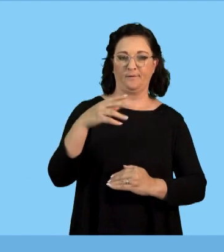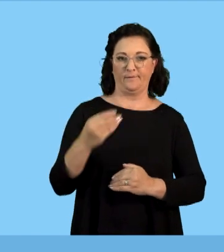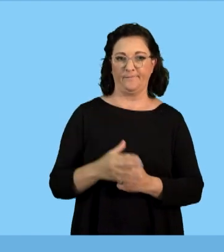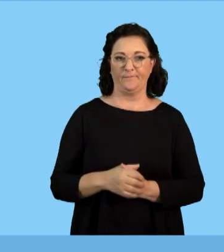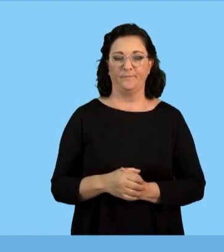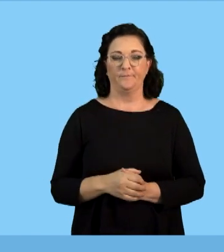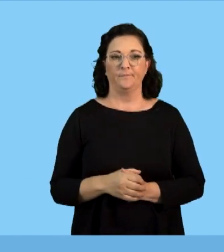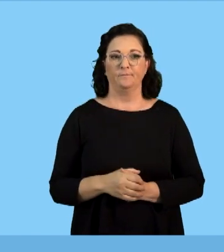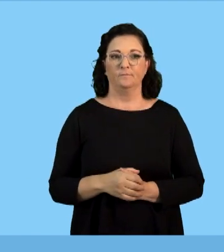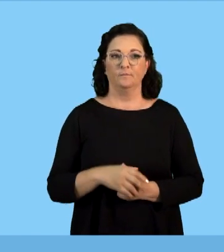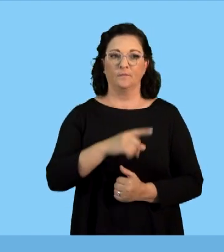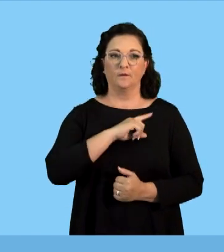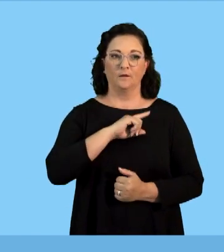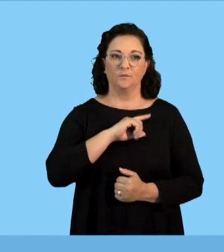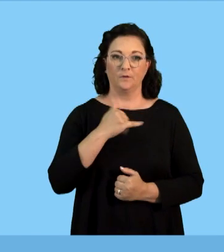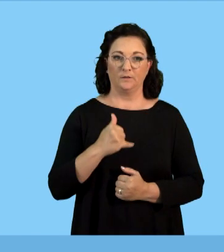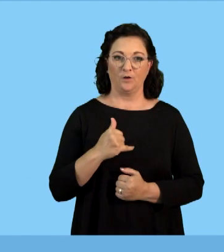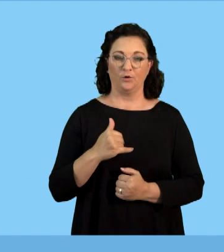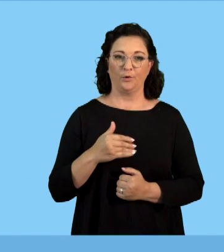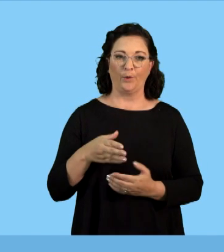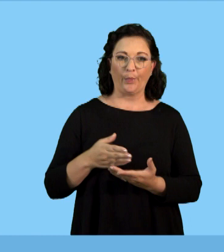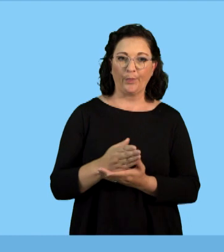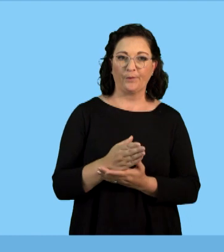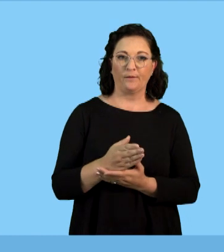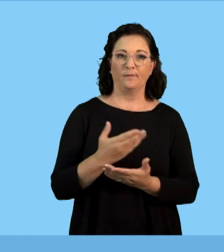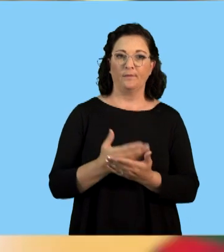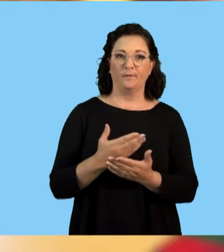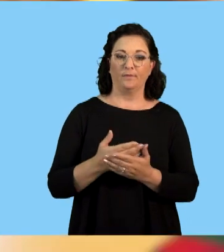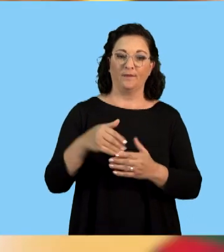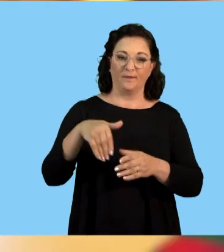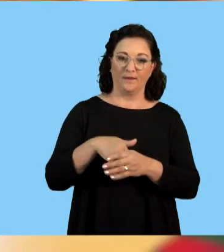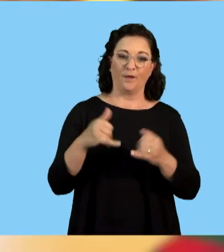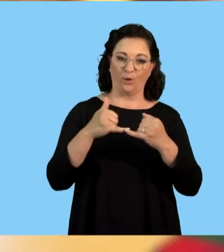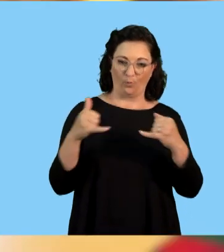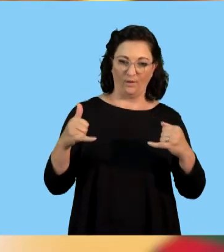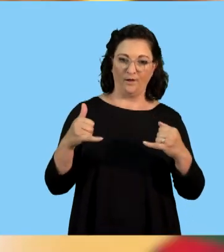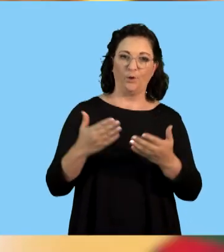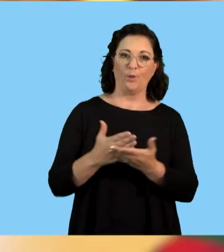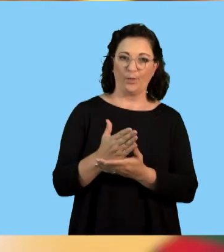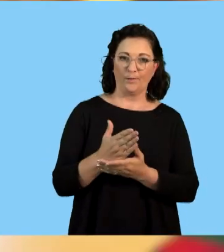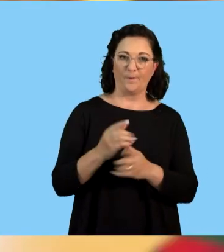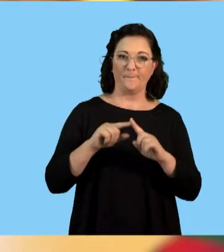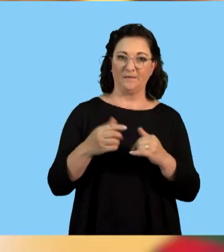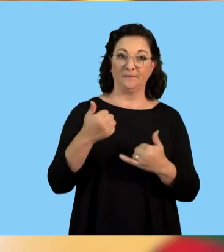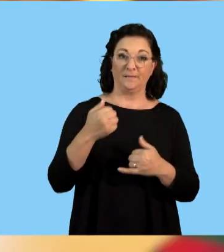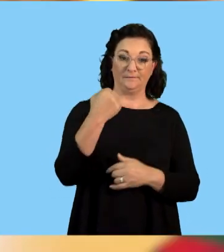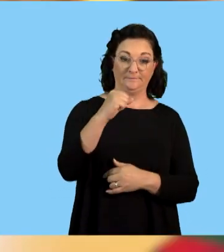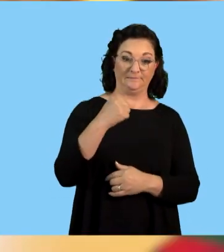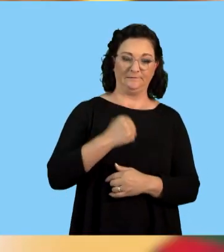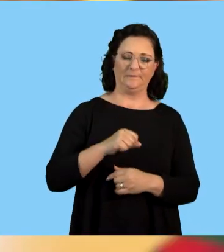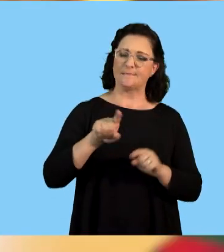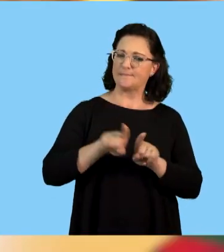of the current that we have, in this circuit will pass through each of the wires, and because the 2 resistors